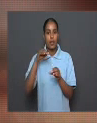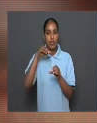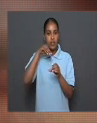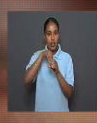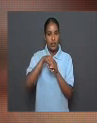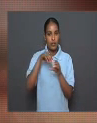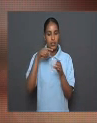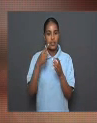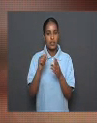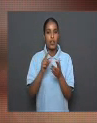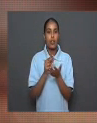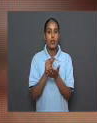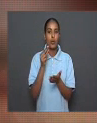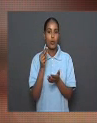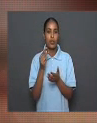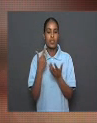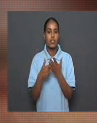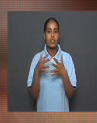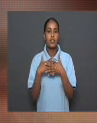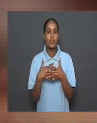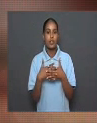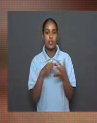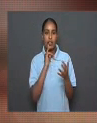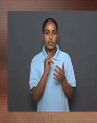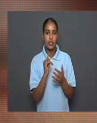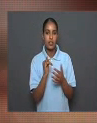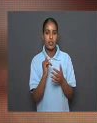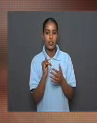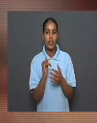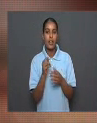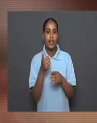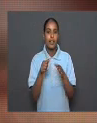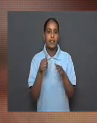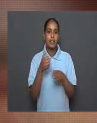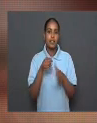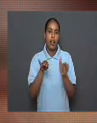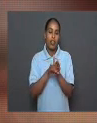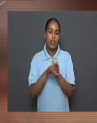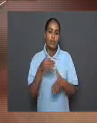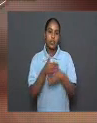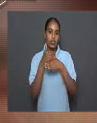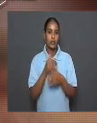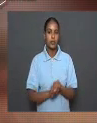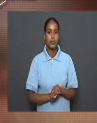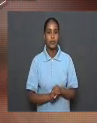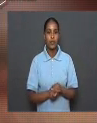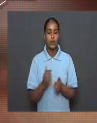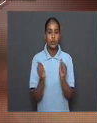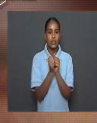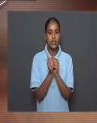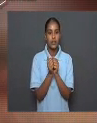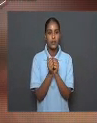the tube. This device is a salt bridge. We